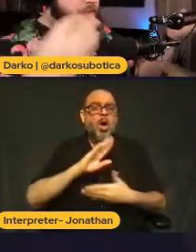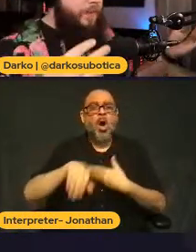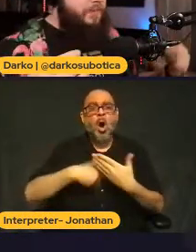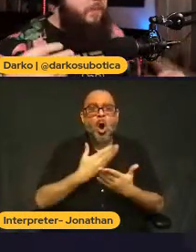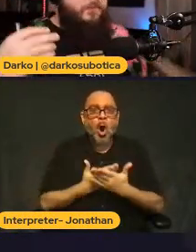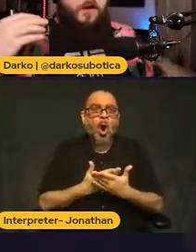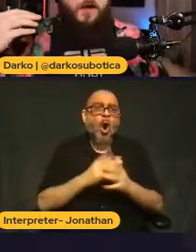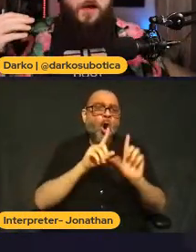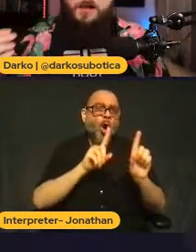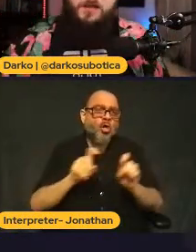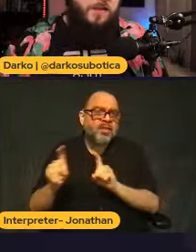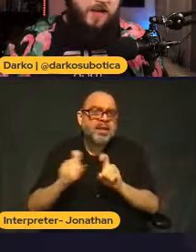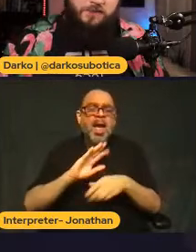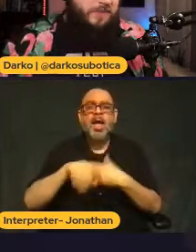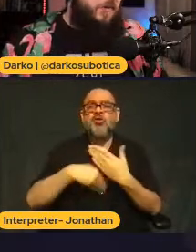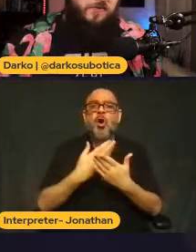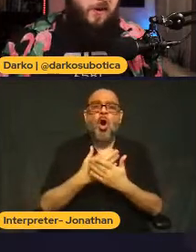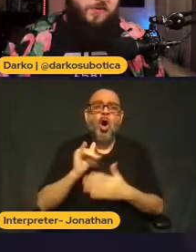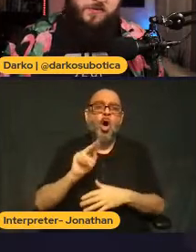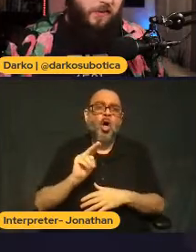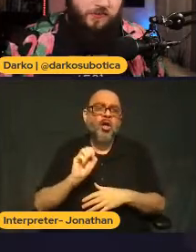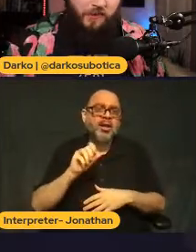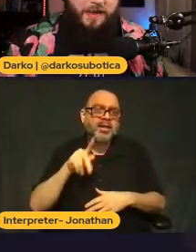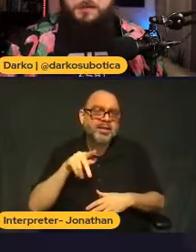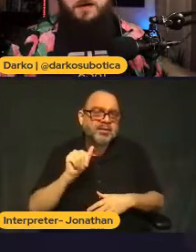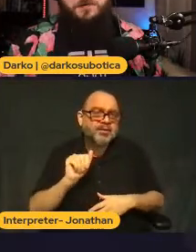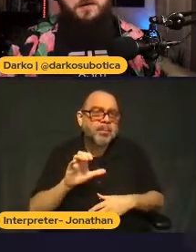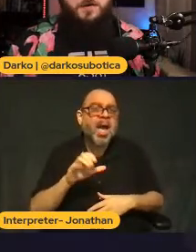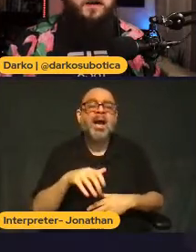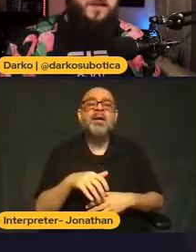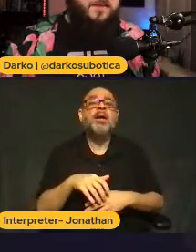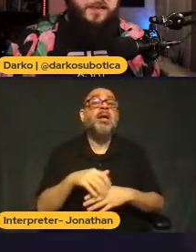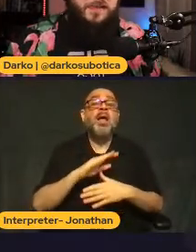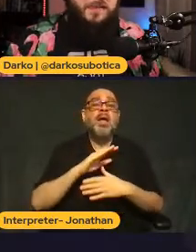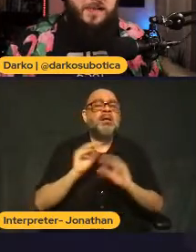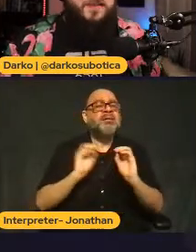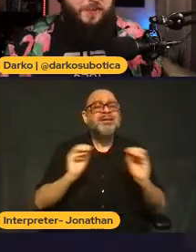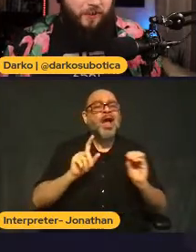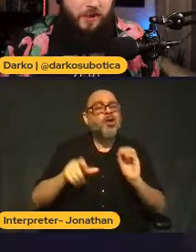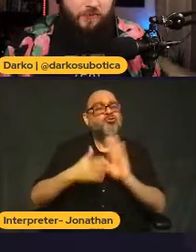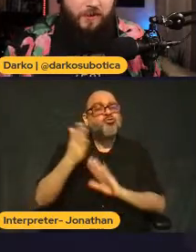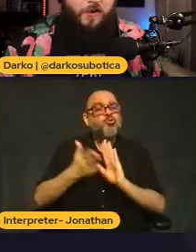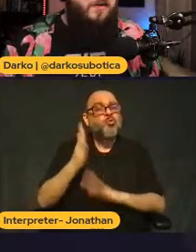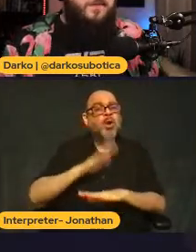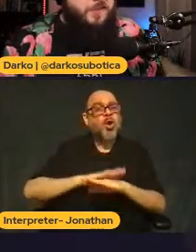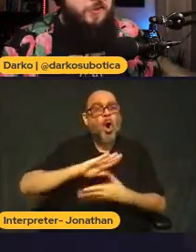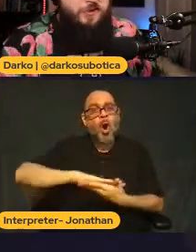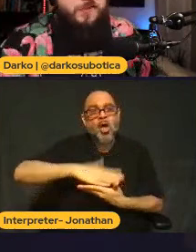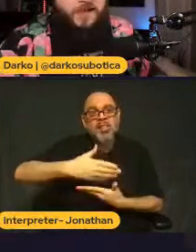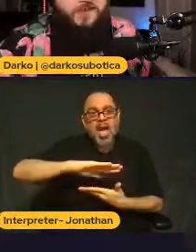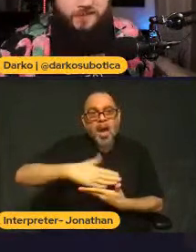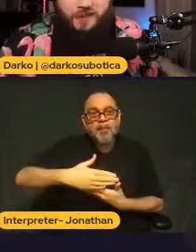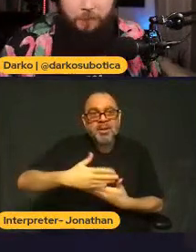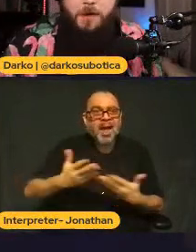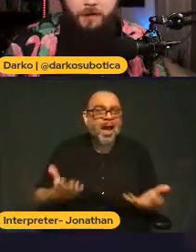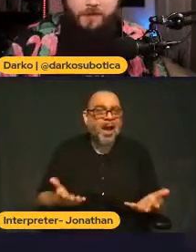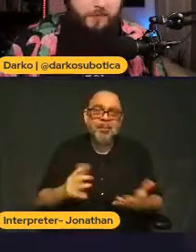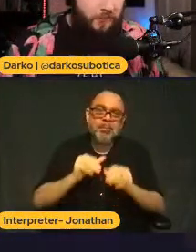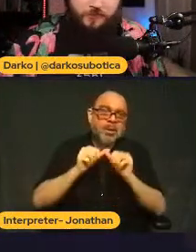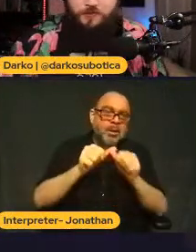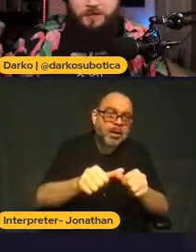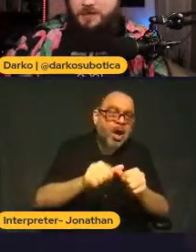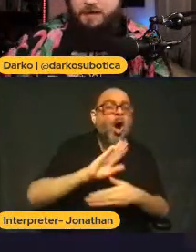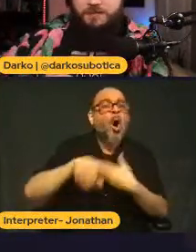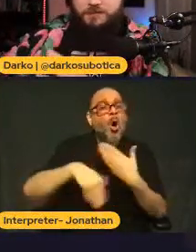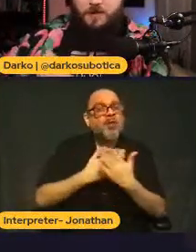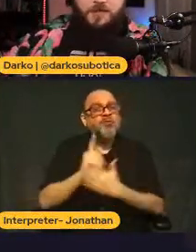all the inspect stuff, none of this should run on your laptop. Well, at least not in the long run. All of this should exist in a pipeline.